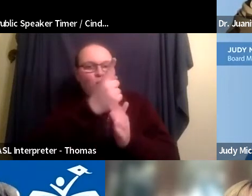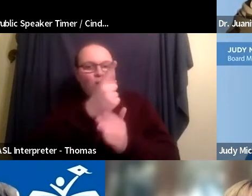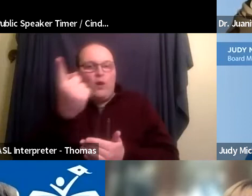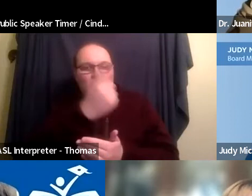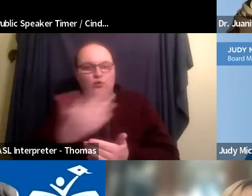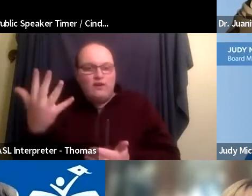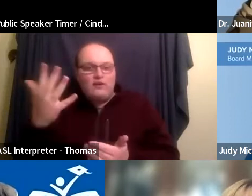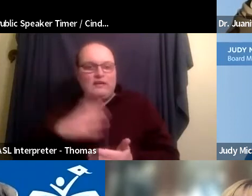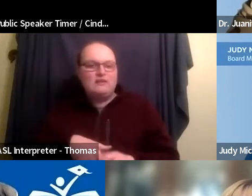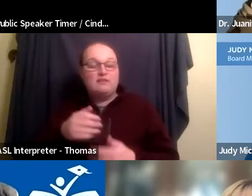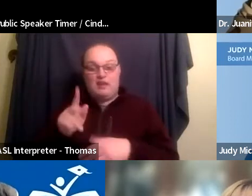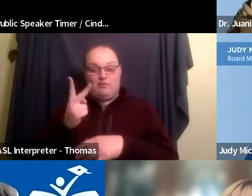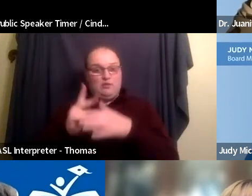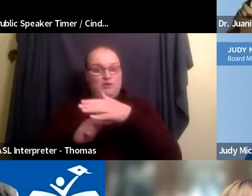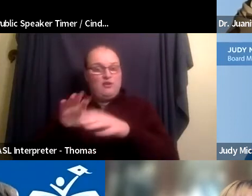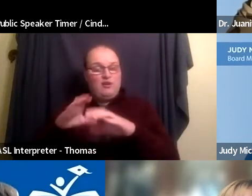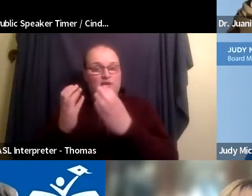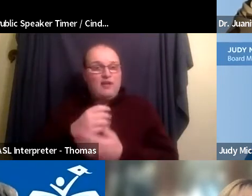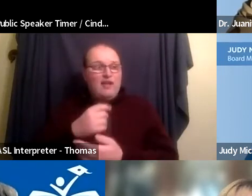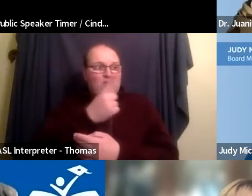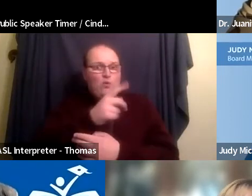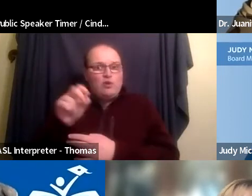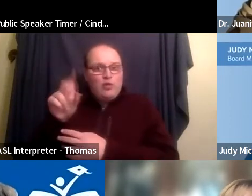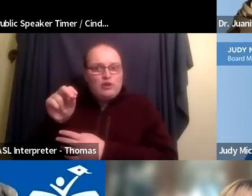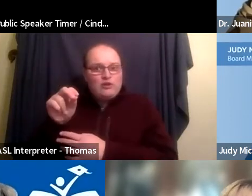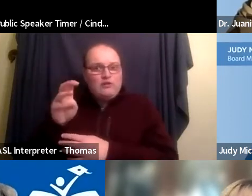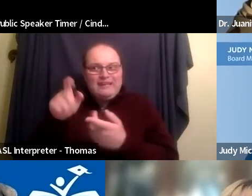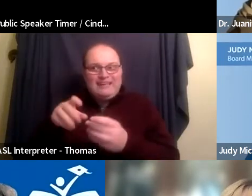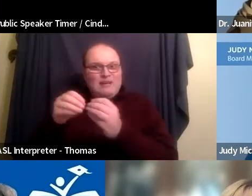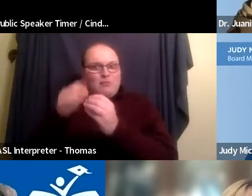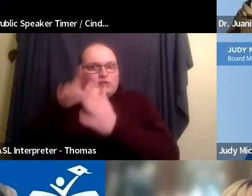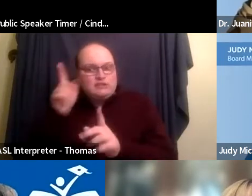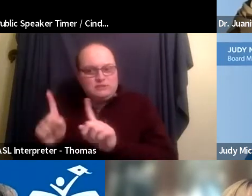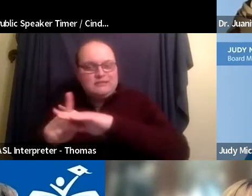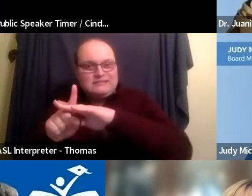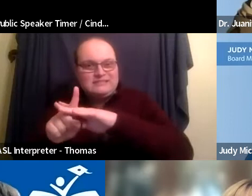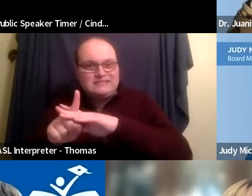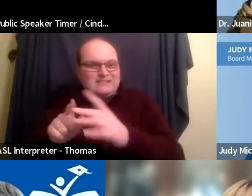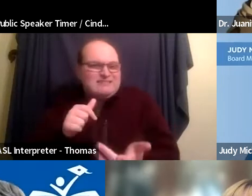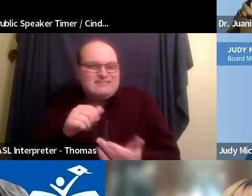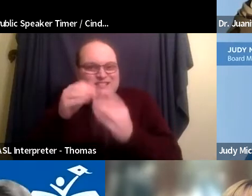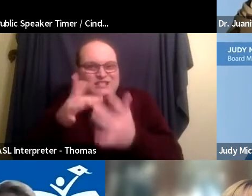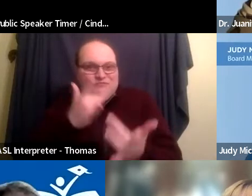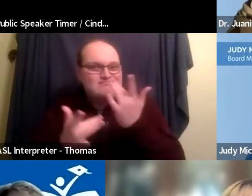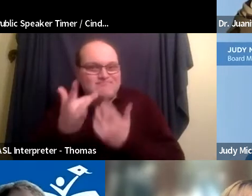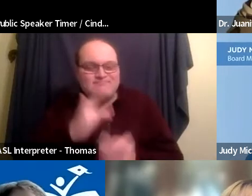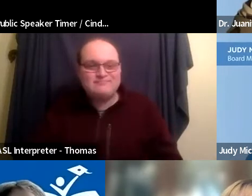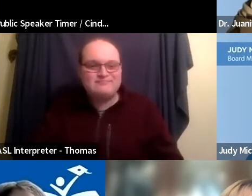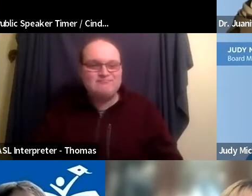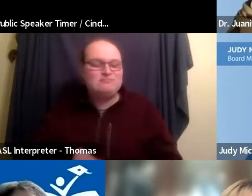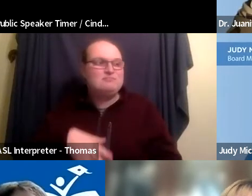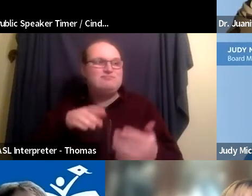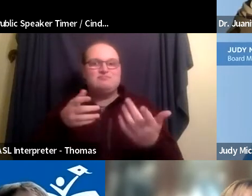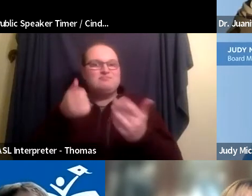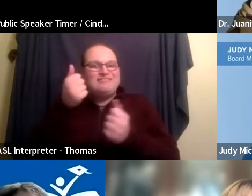ratios of 1:29 and 1:30 and are already in need of another kindergarten teacher. We have met or exceeded the ratios across all